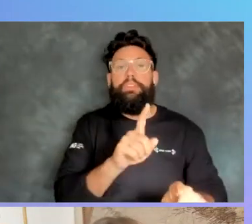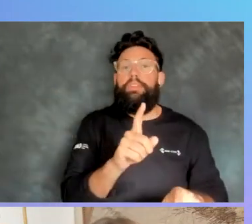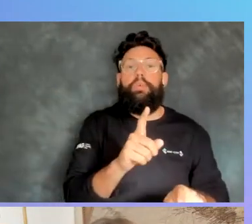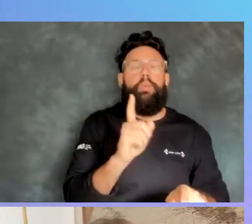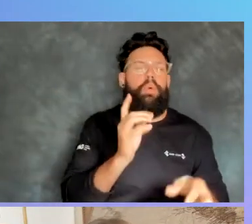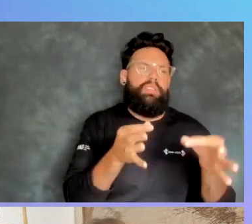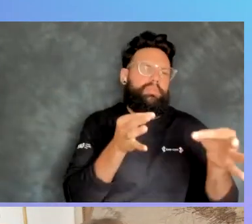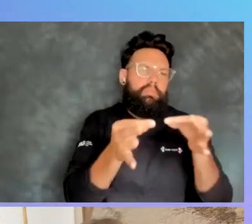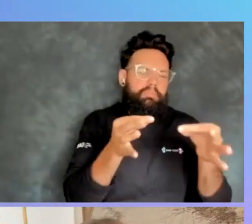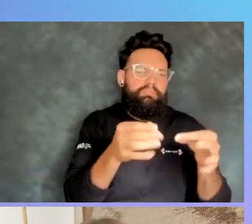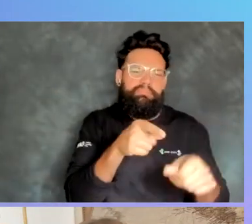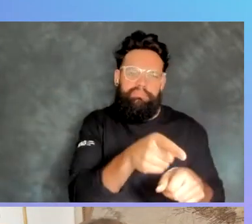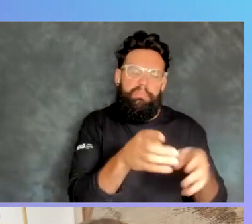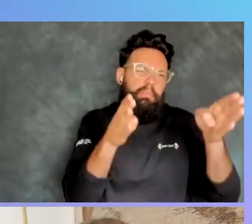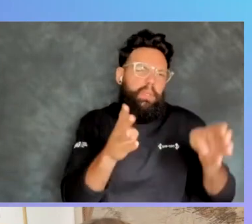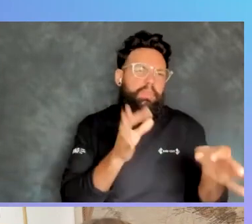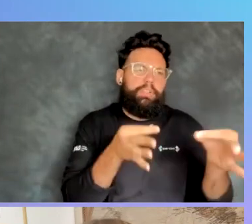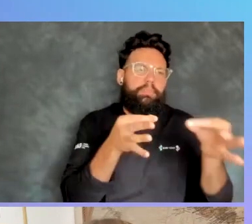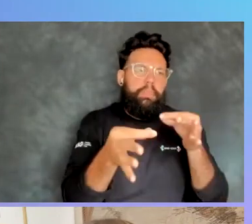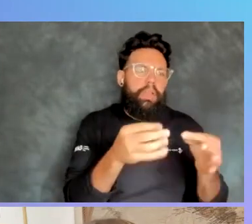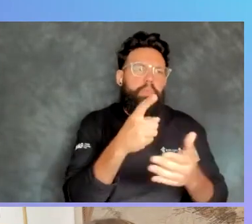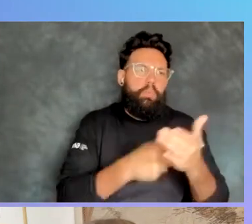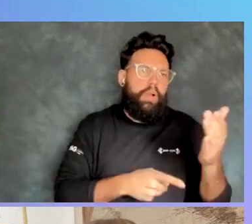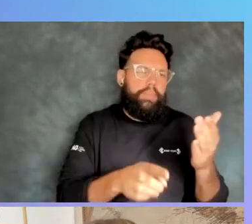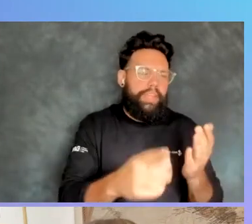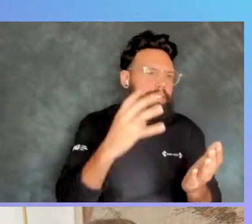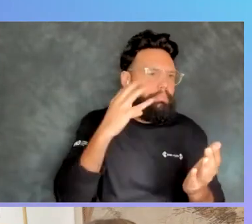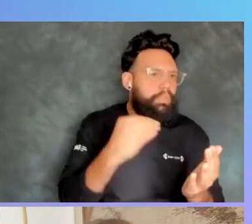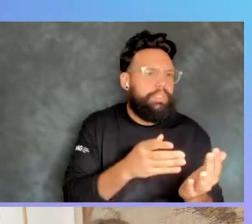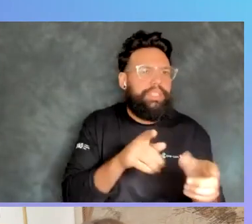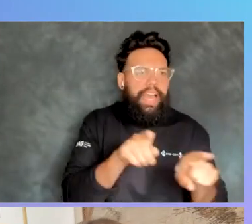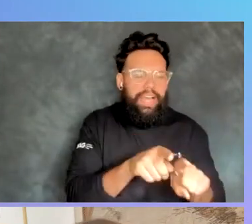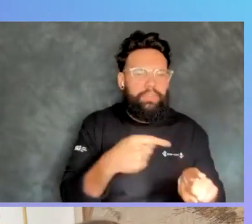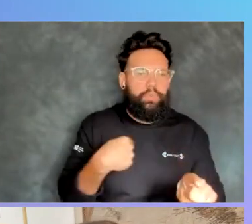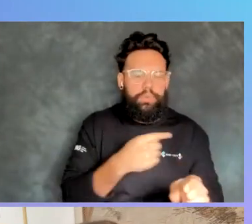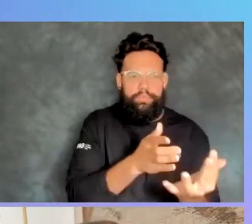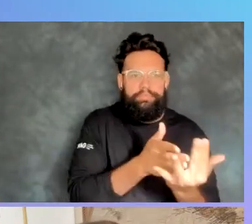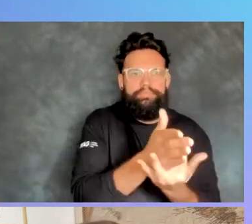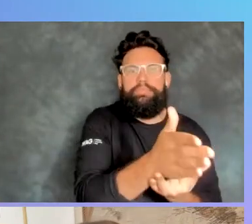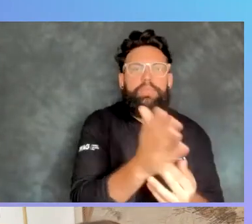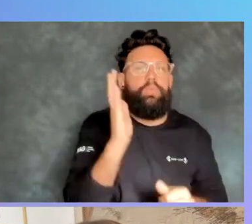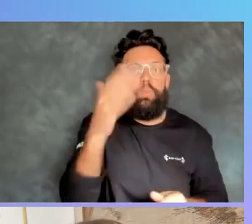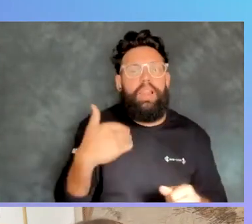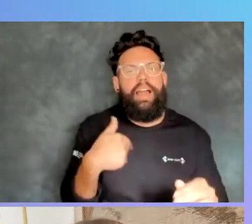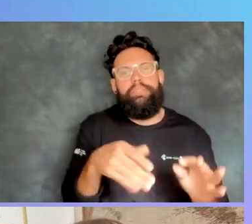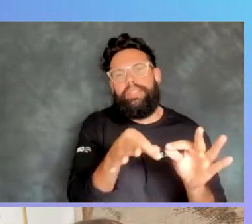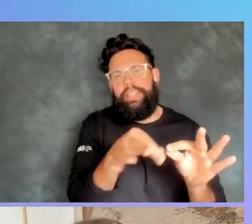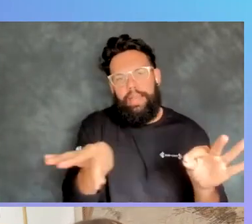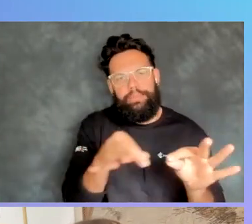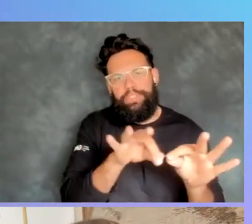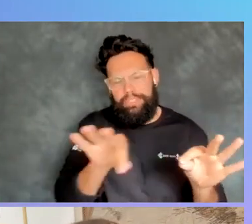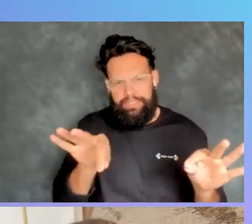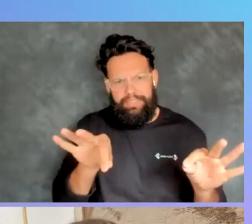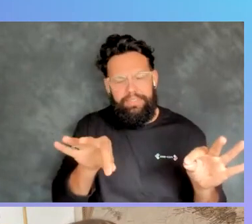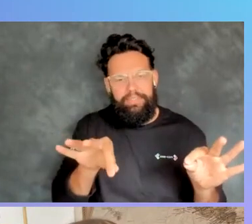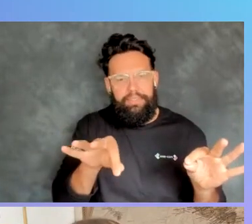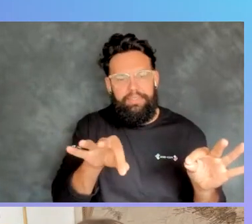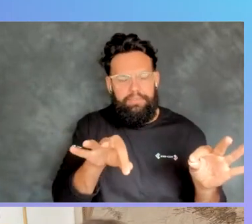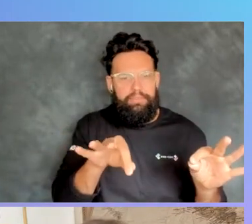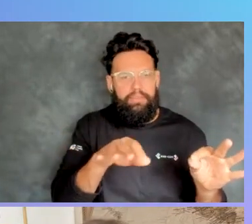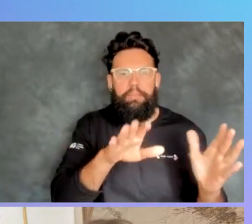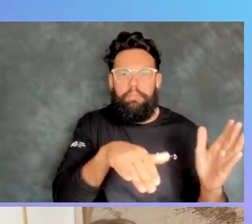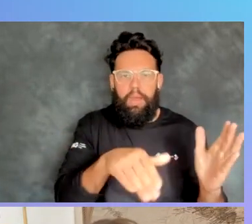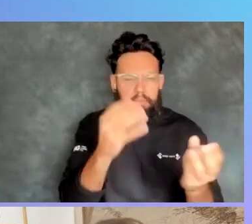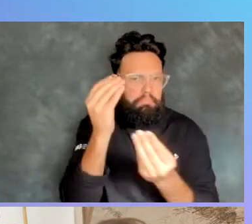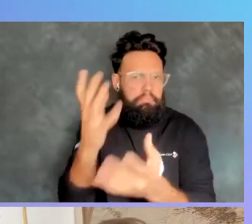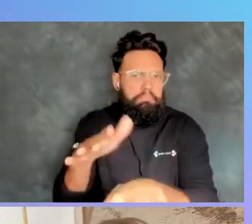go. This video does have open captions burned into it, so feel free to toggle off the auto captions right now if you'd prefer to do